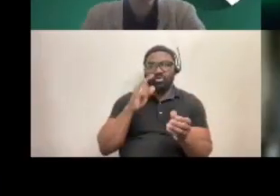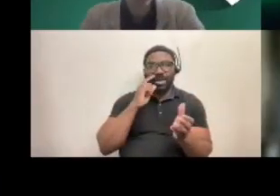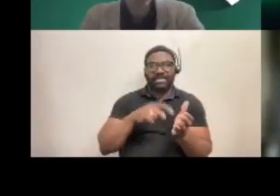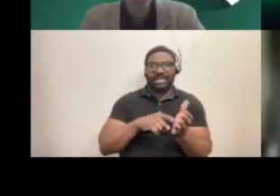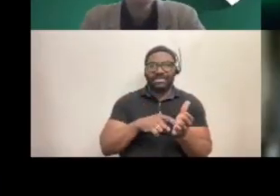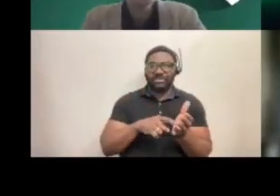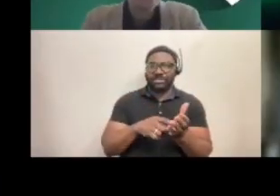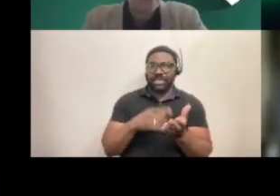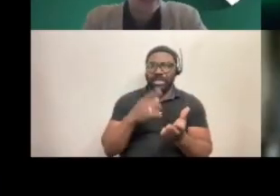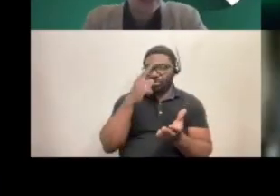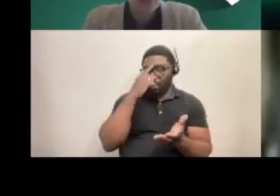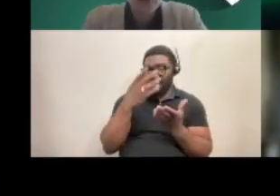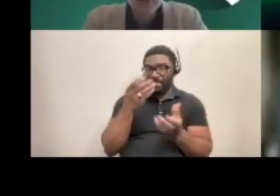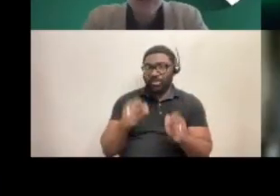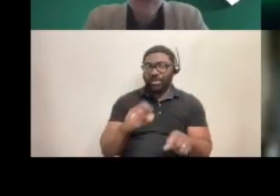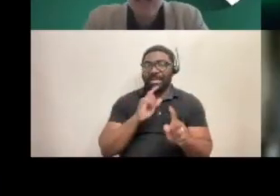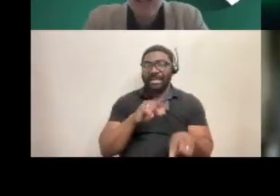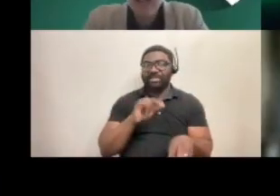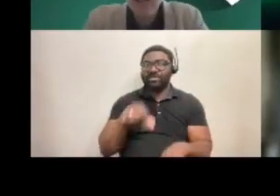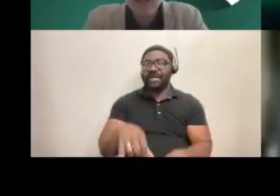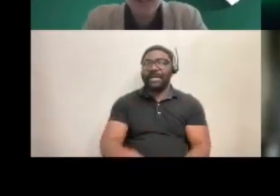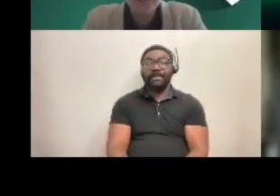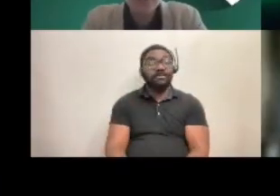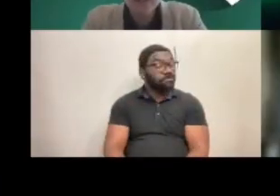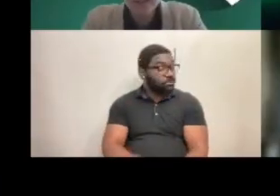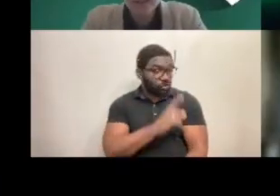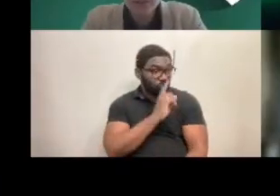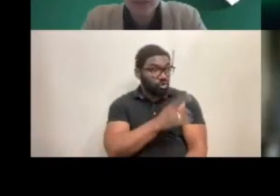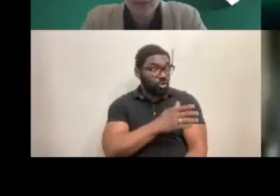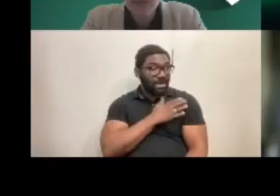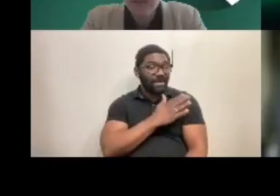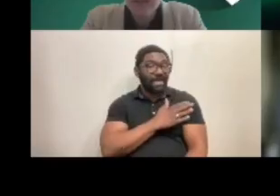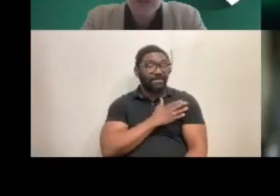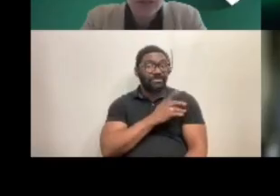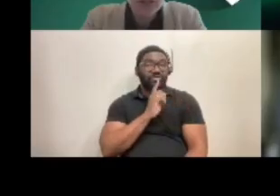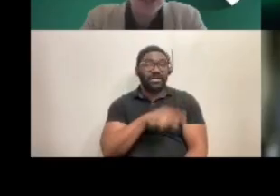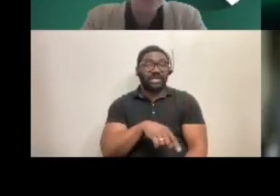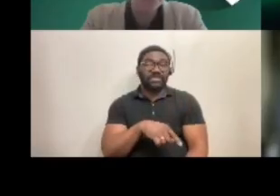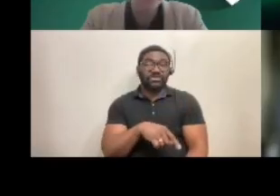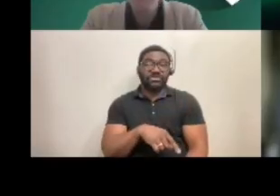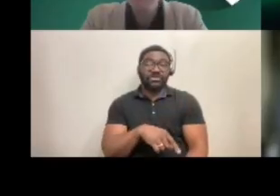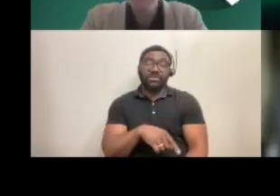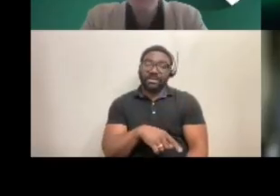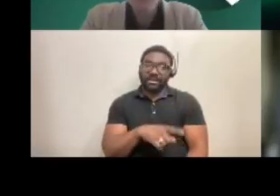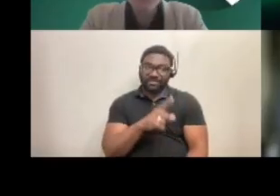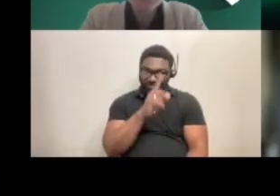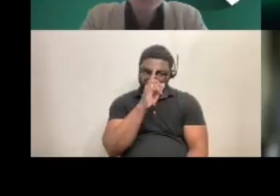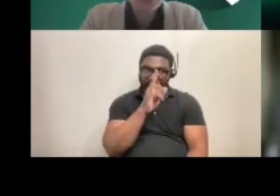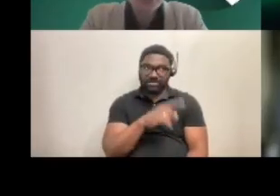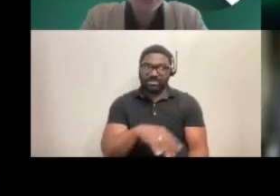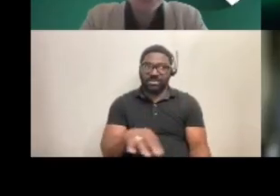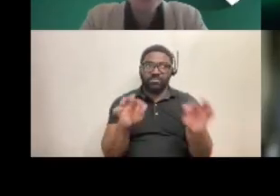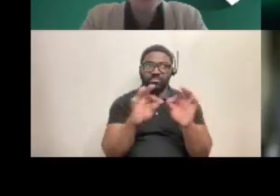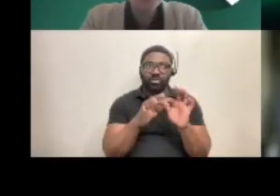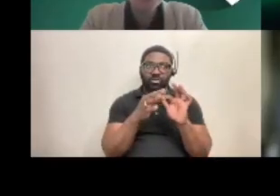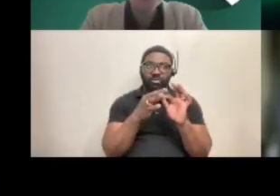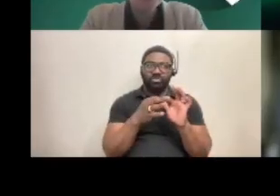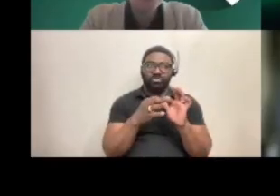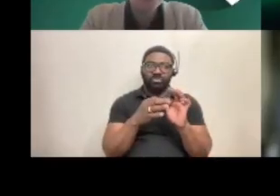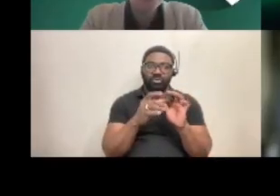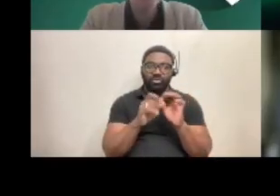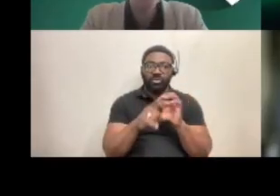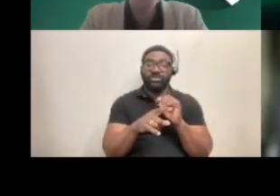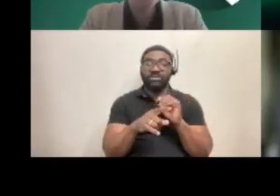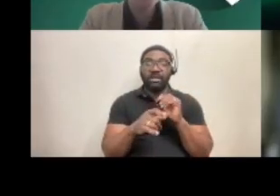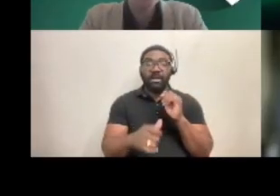answer that. Sure, I'm glad to. And it's a really relevant question because I'm guessing most of the folks on